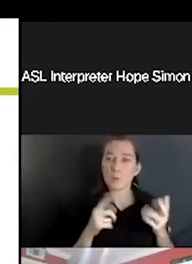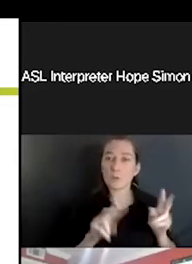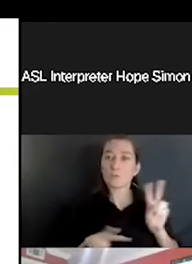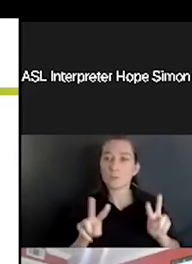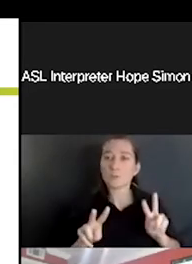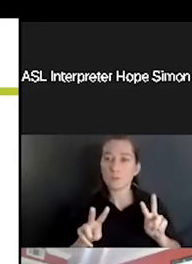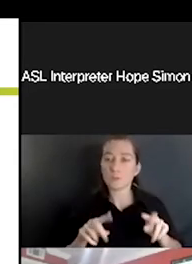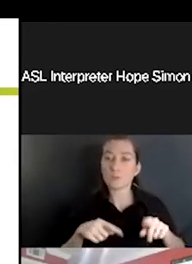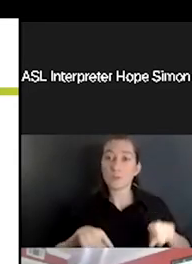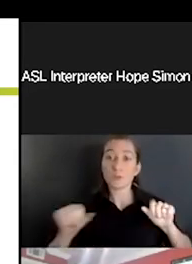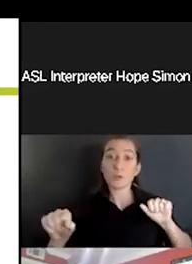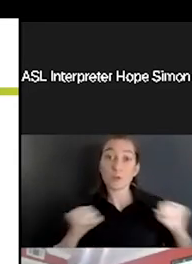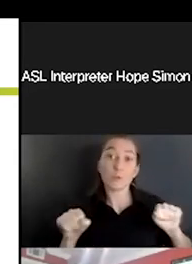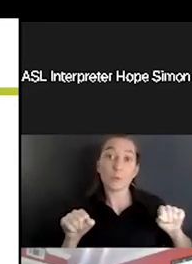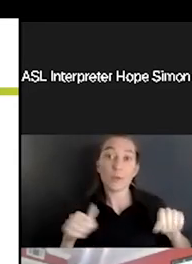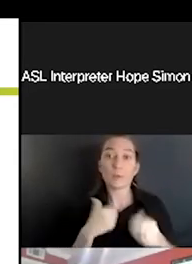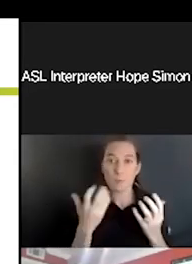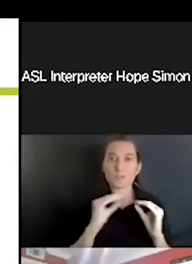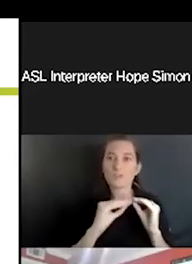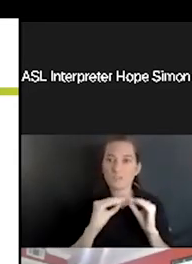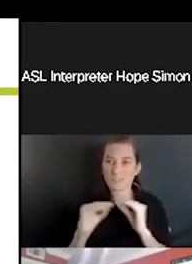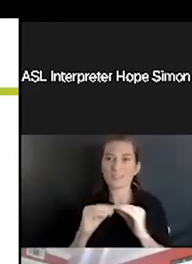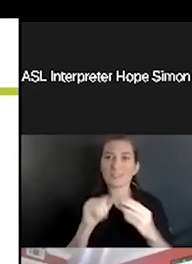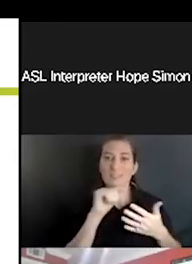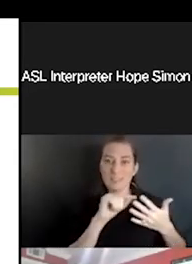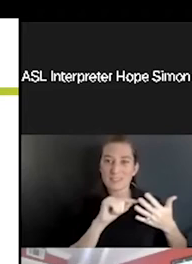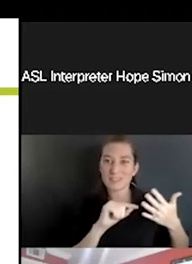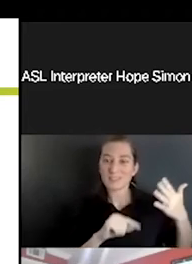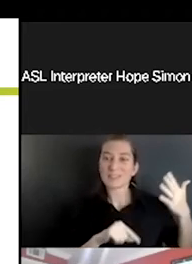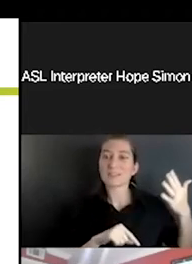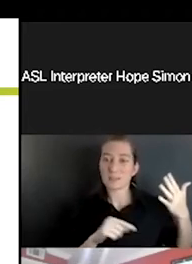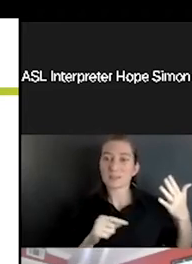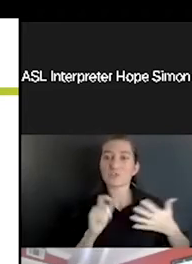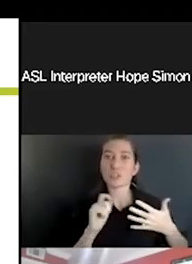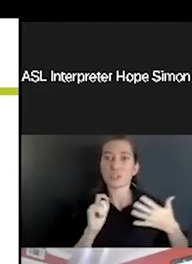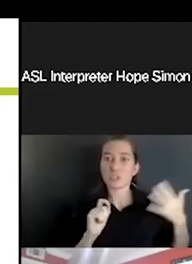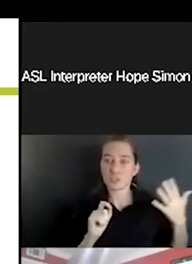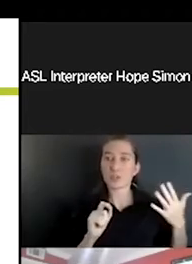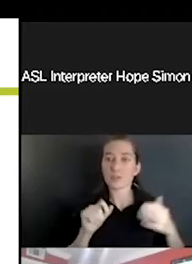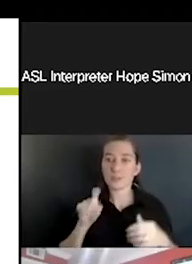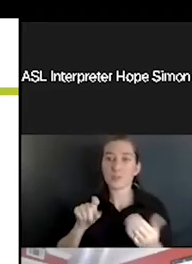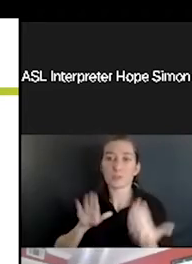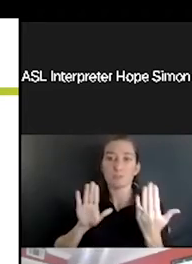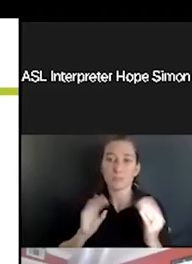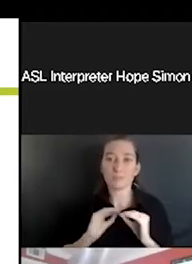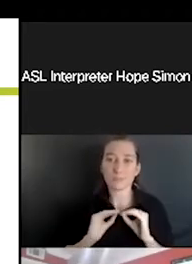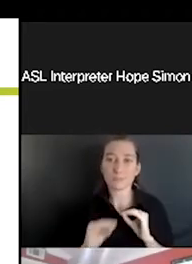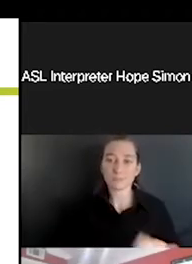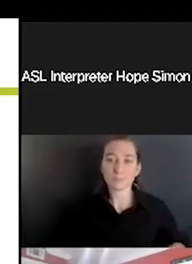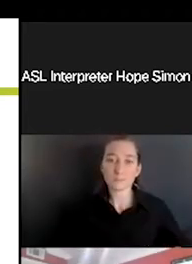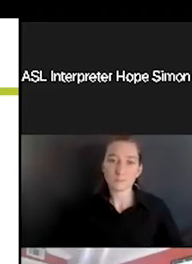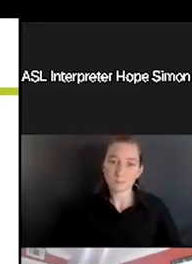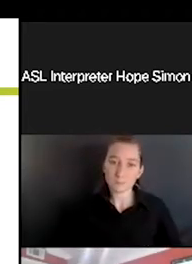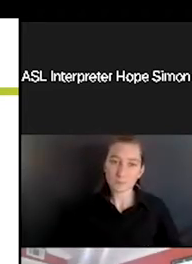that we probably should fix. And it doesn't require a lot of calculations. It's some pretty basic checklists that engineers